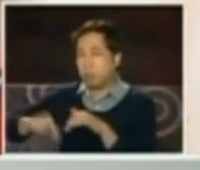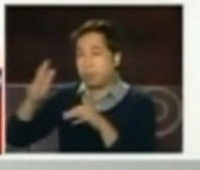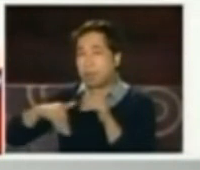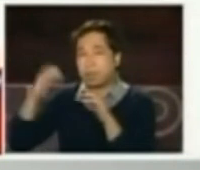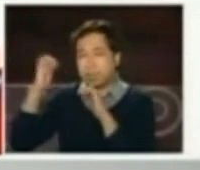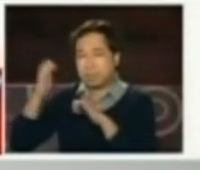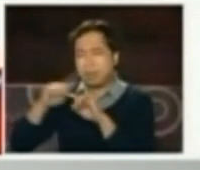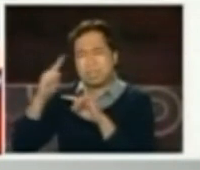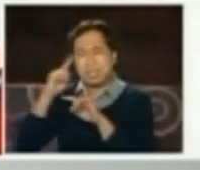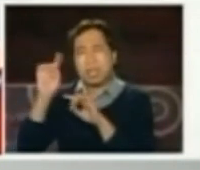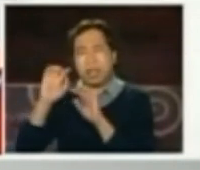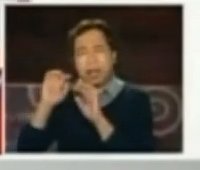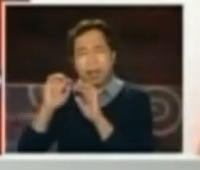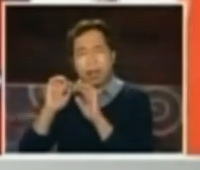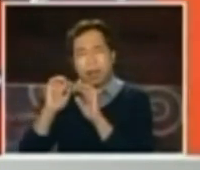to 20?